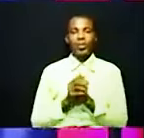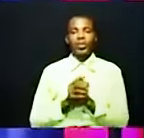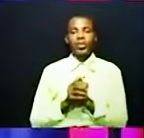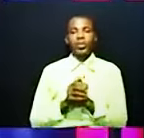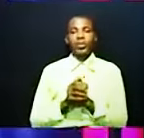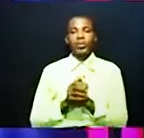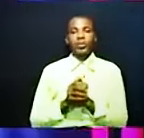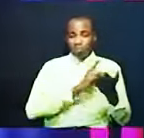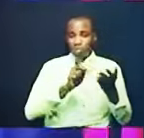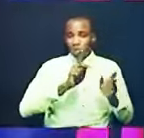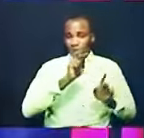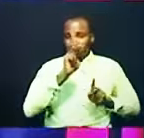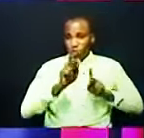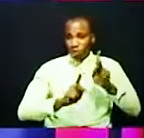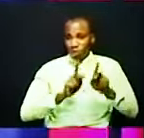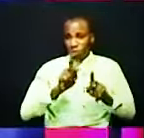they had a set of marriage principles.